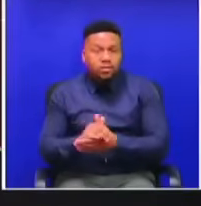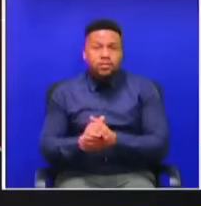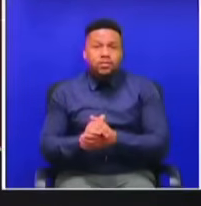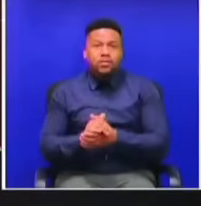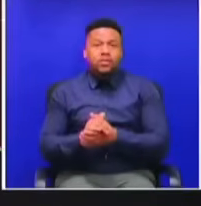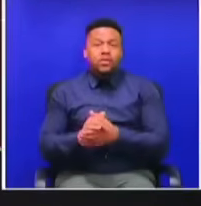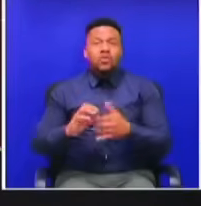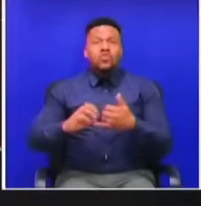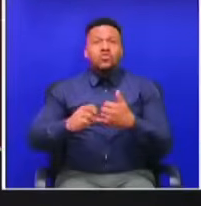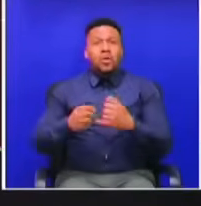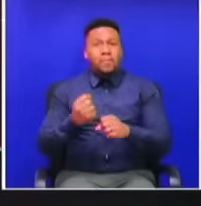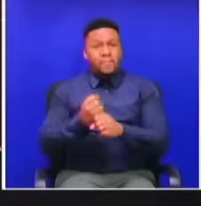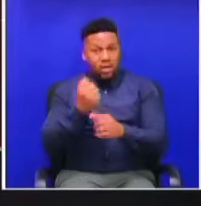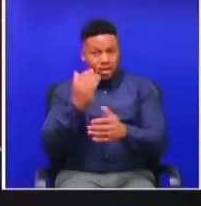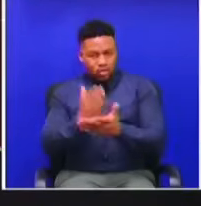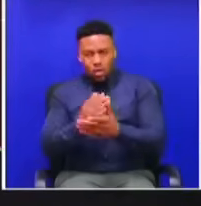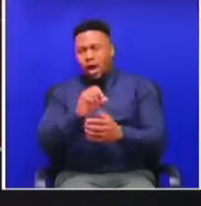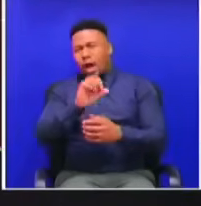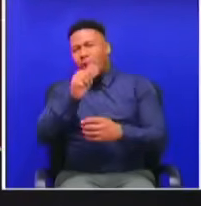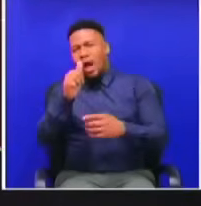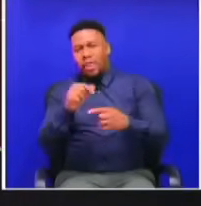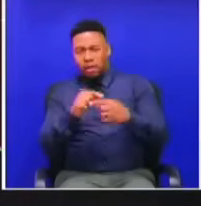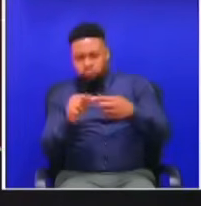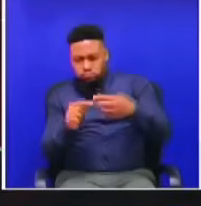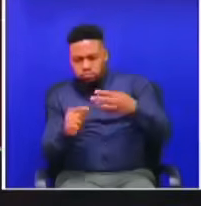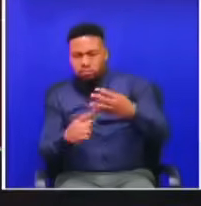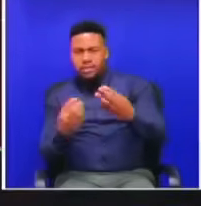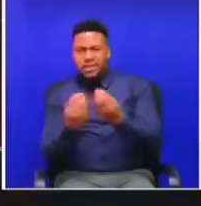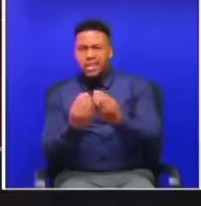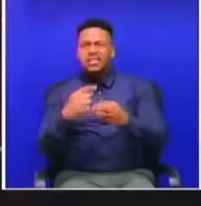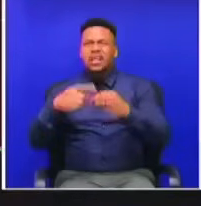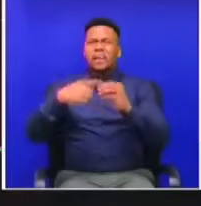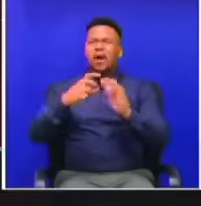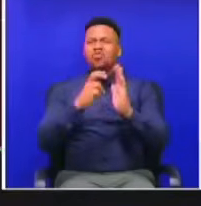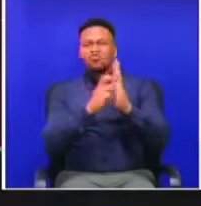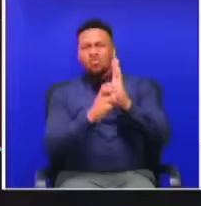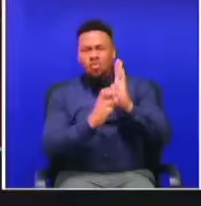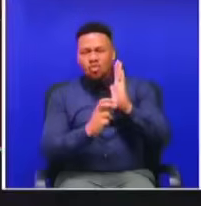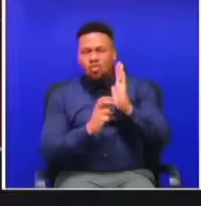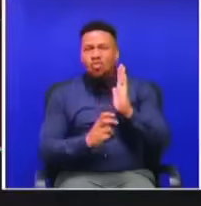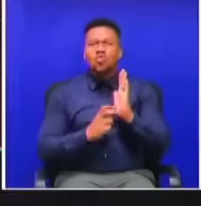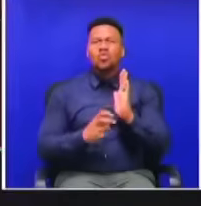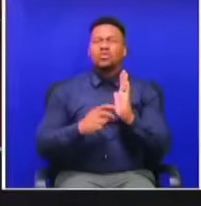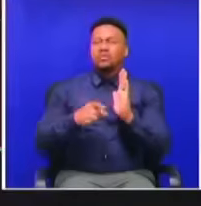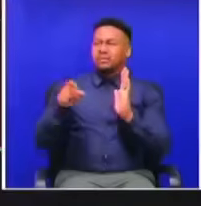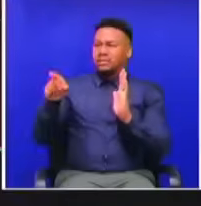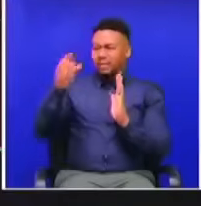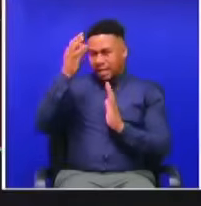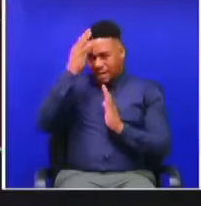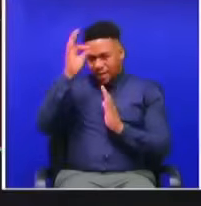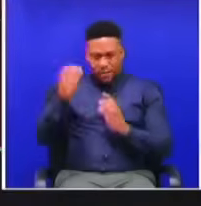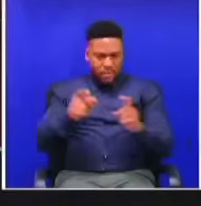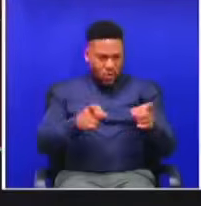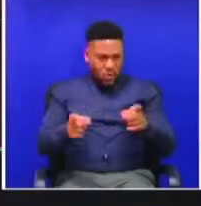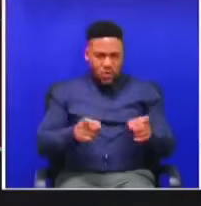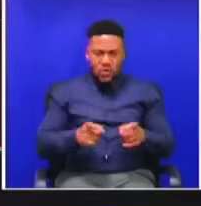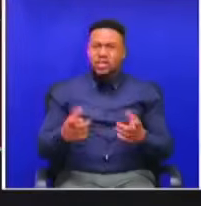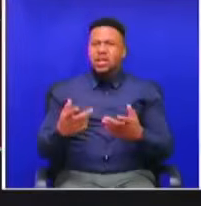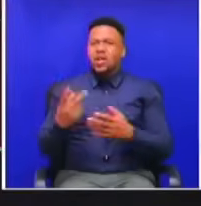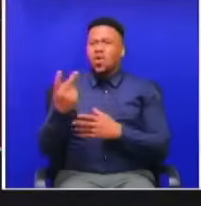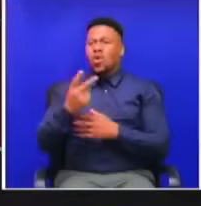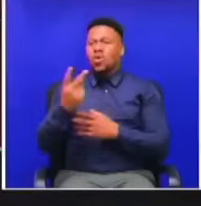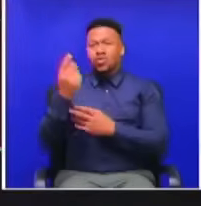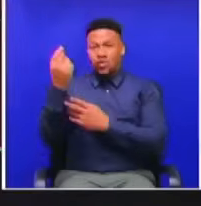are regulatory, that have to do with governance, and that have to do with financial prudency are